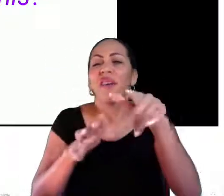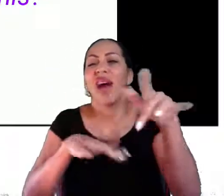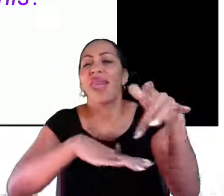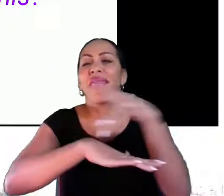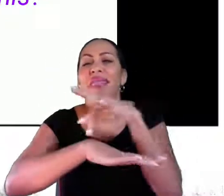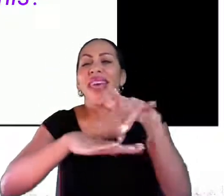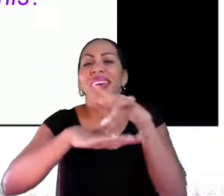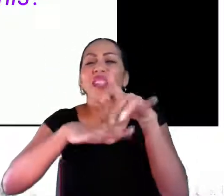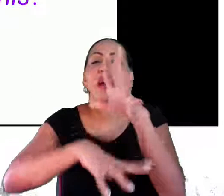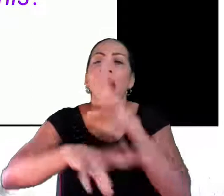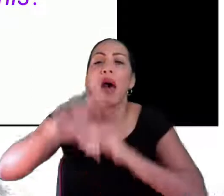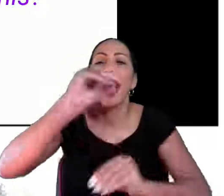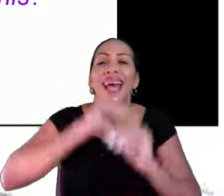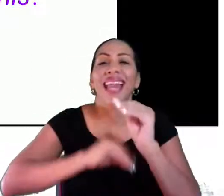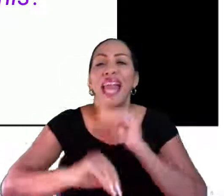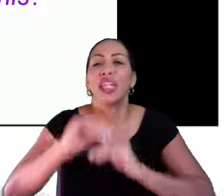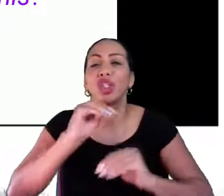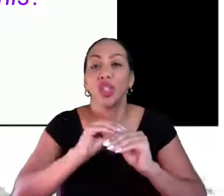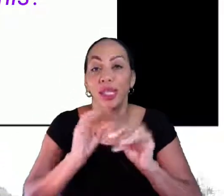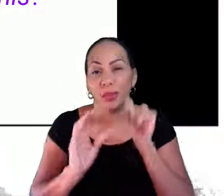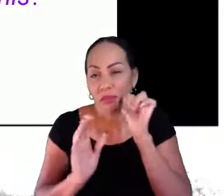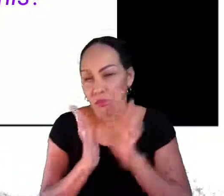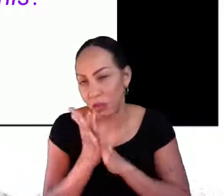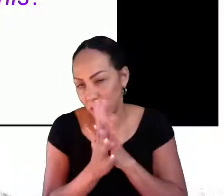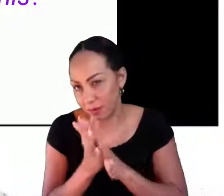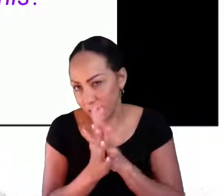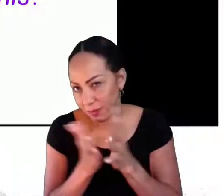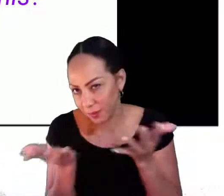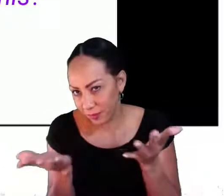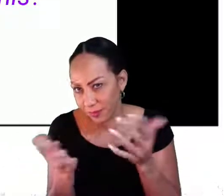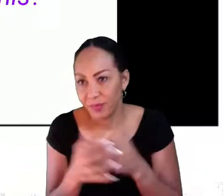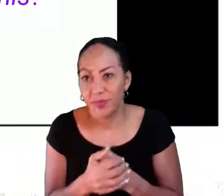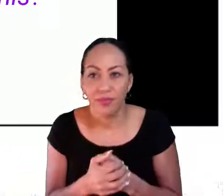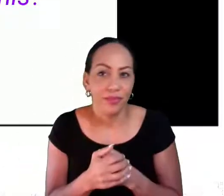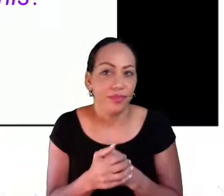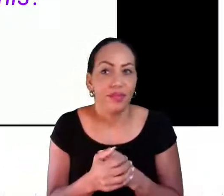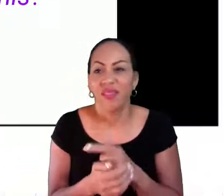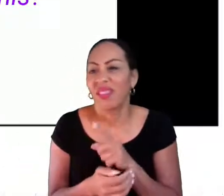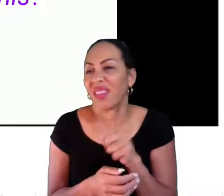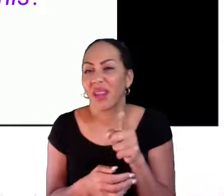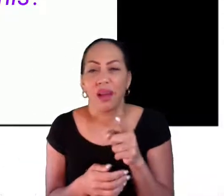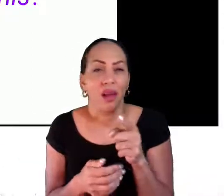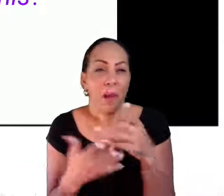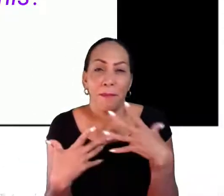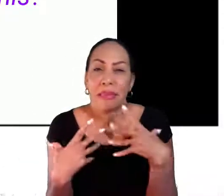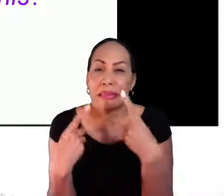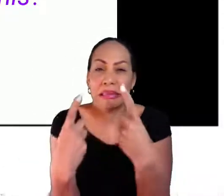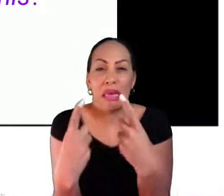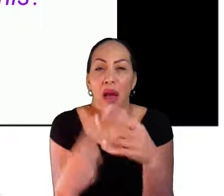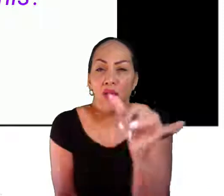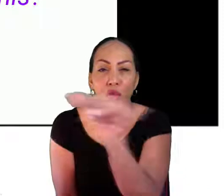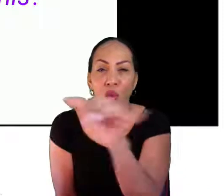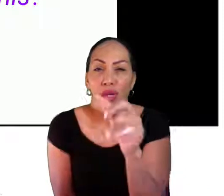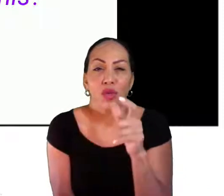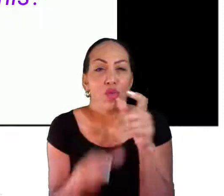realised. But you can substitute whatever word works for you. Yeah. I mean, that's the idea.